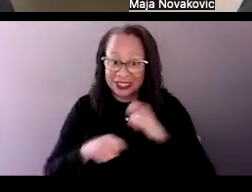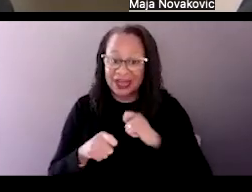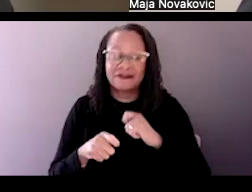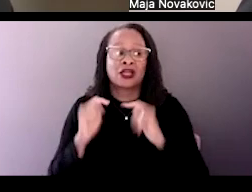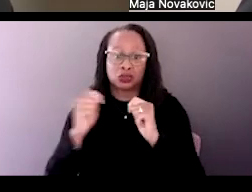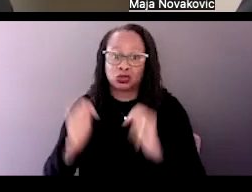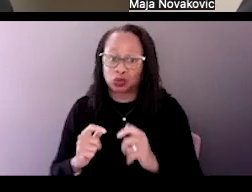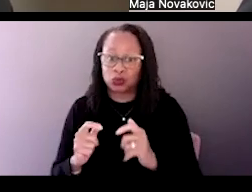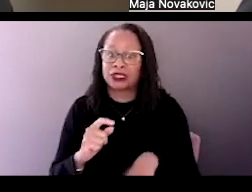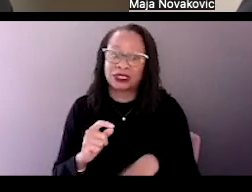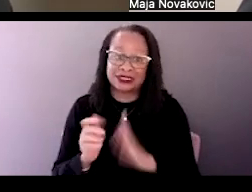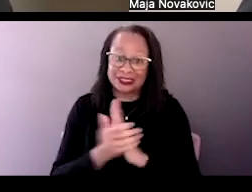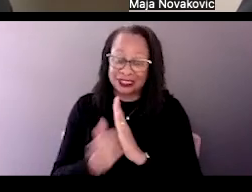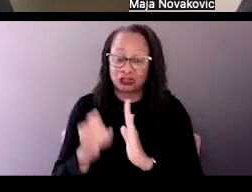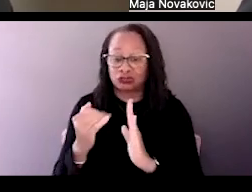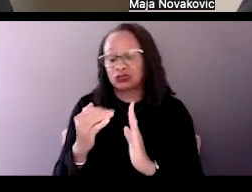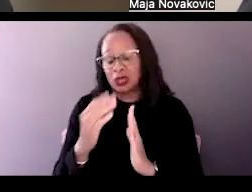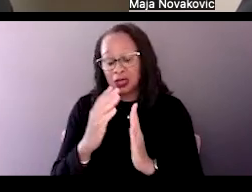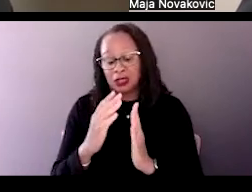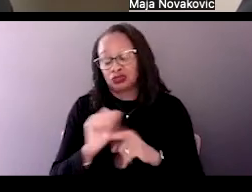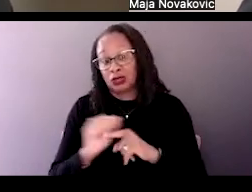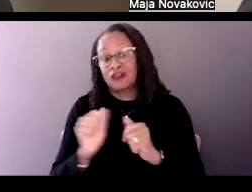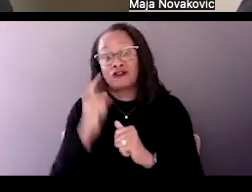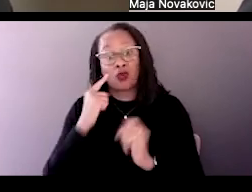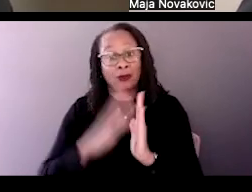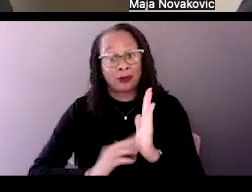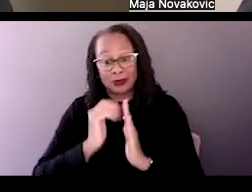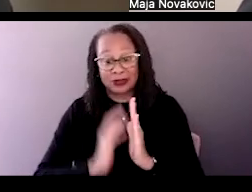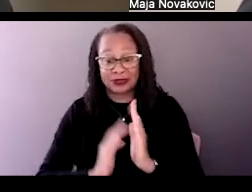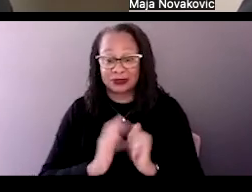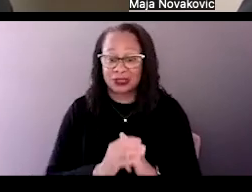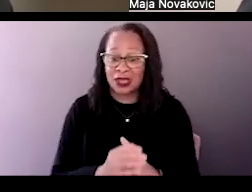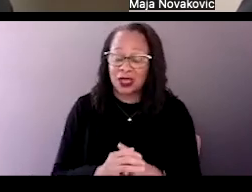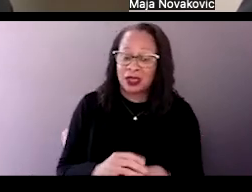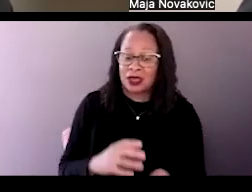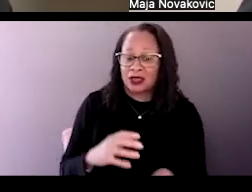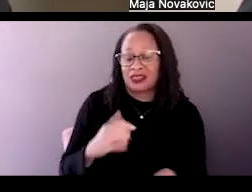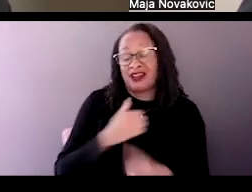And the love for painting probably comes